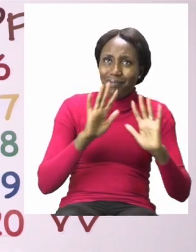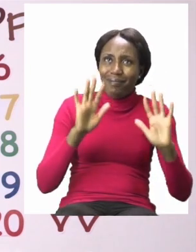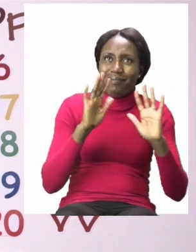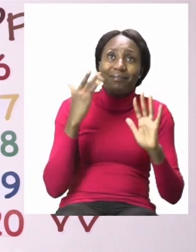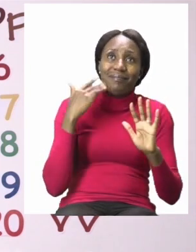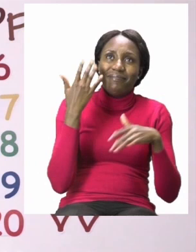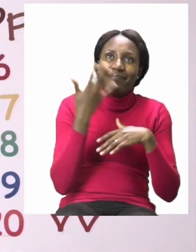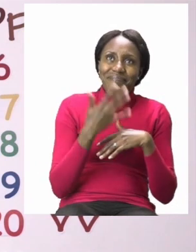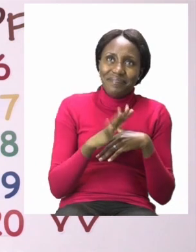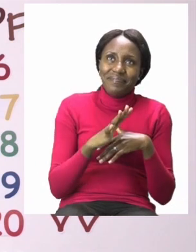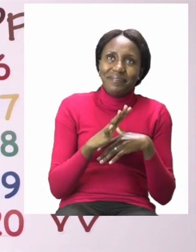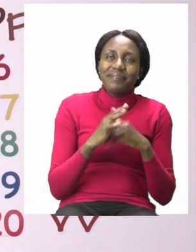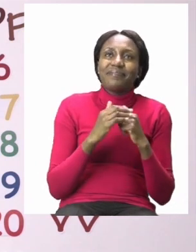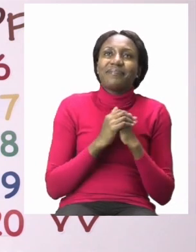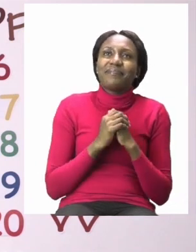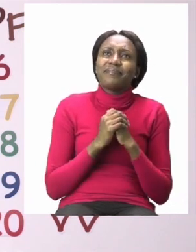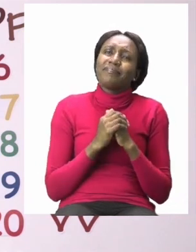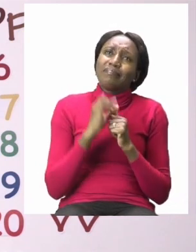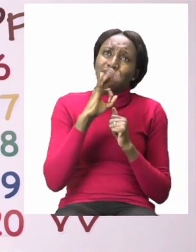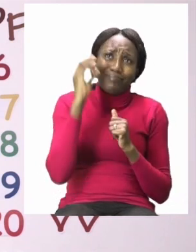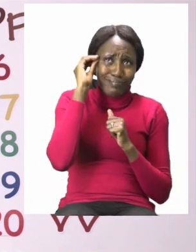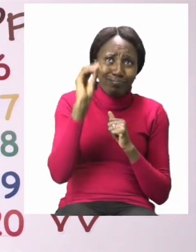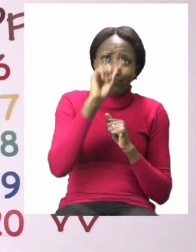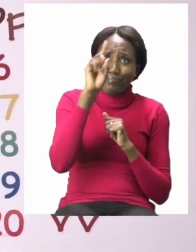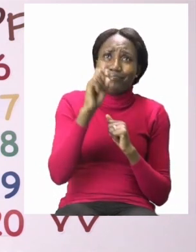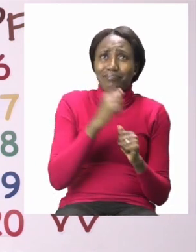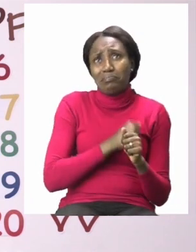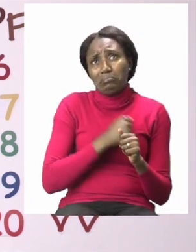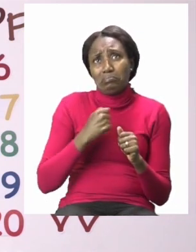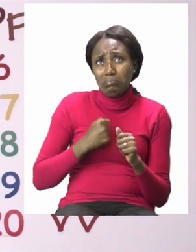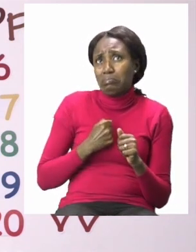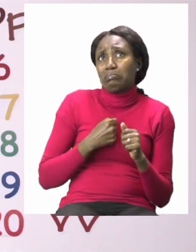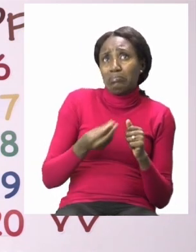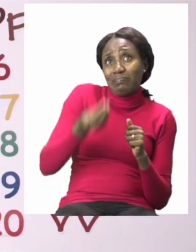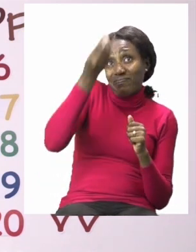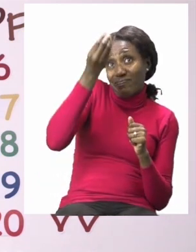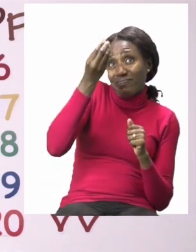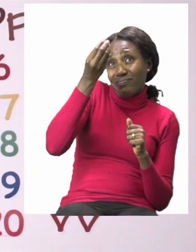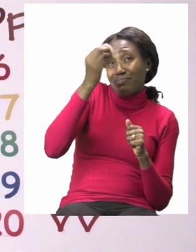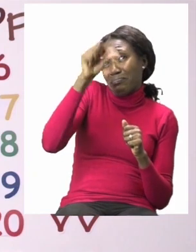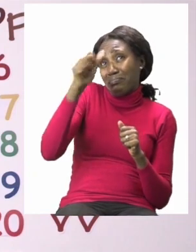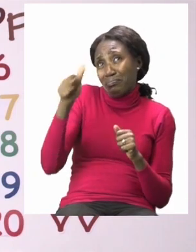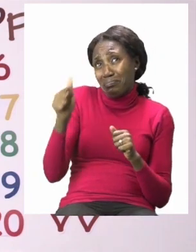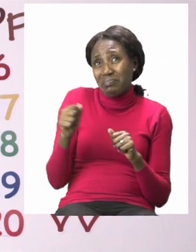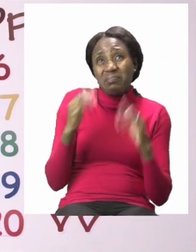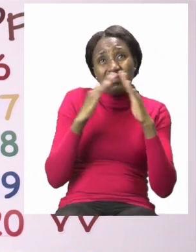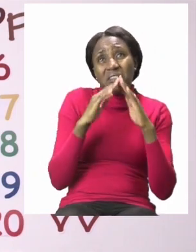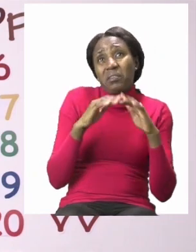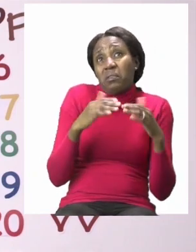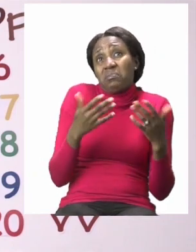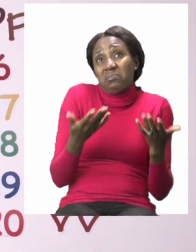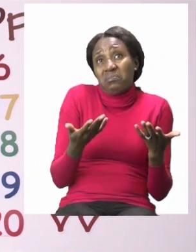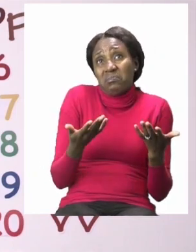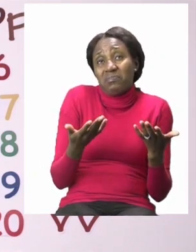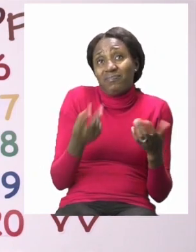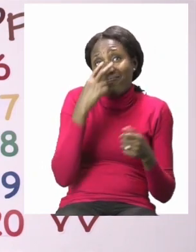your time with this one. Ask your parents or an adult about what other houses there are out there. I'll see